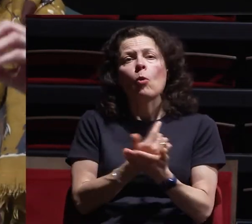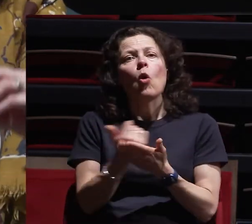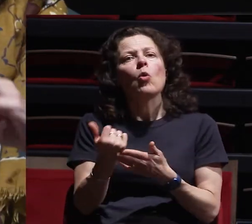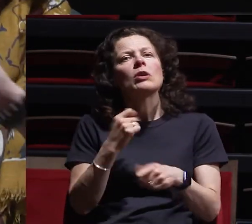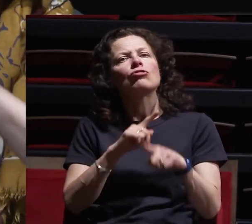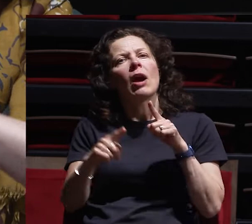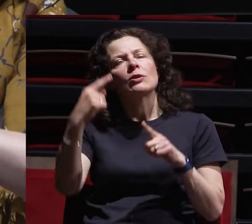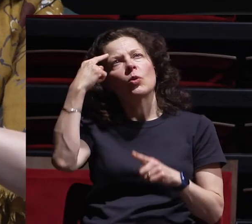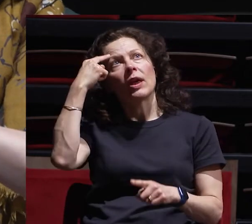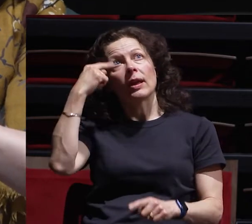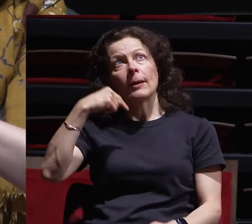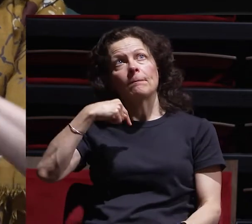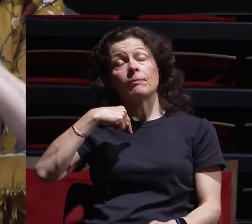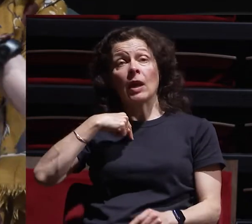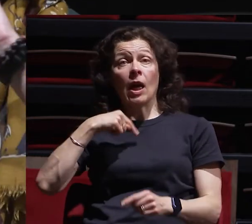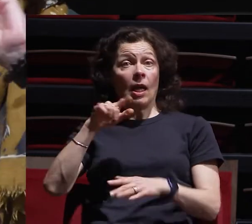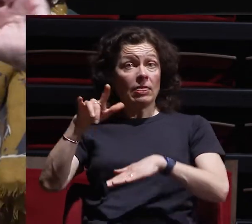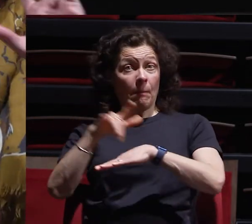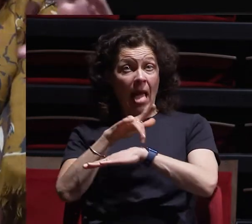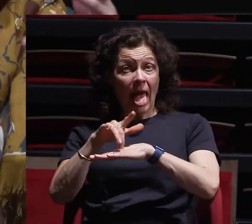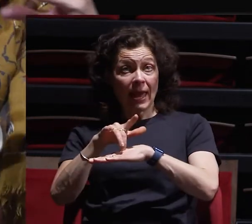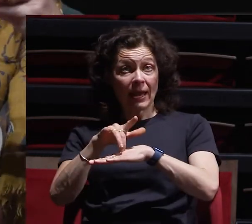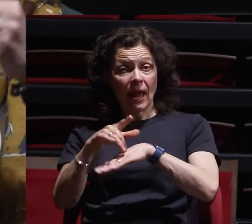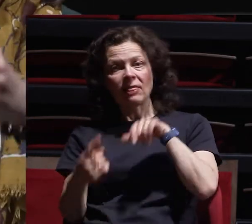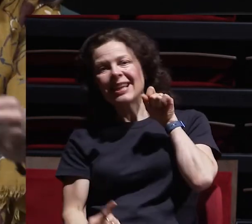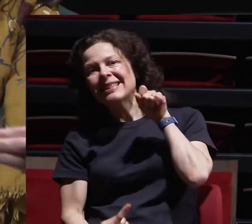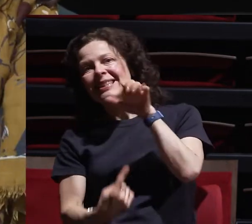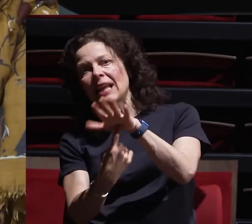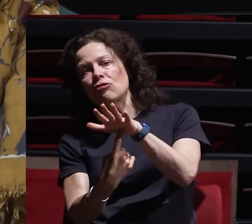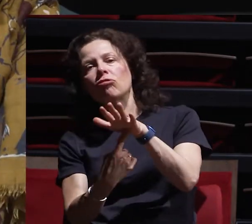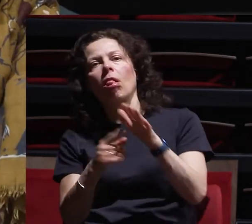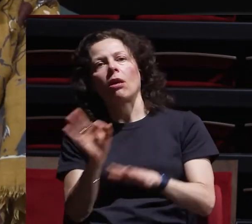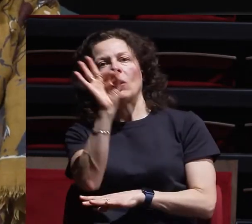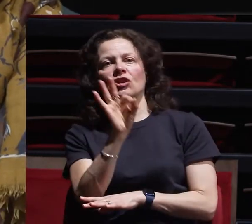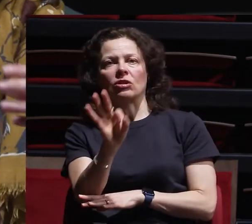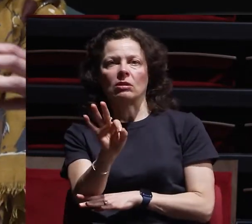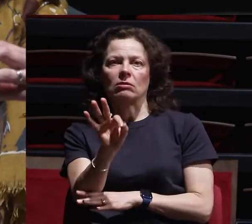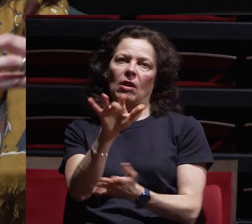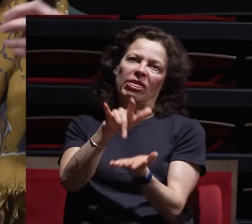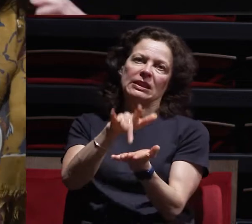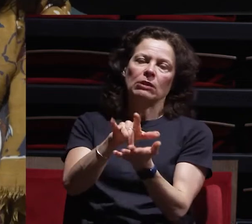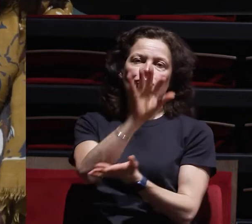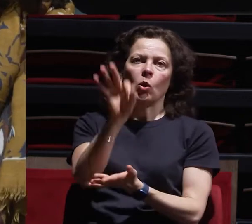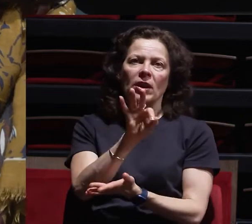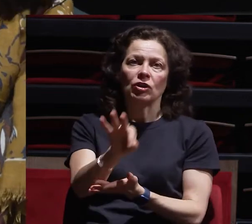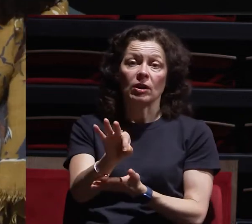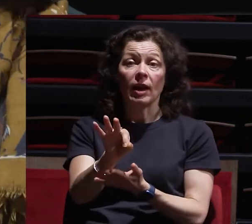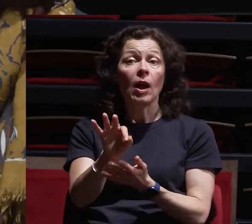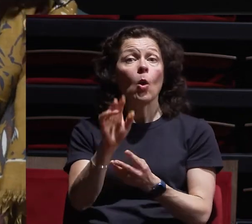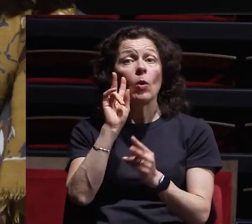always try now and have a sense of what the central question of the play is. It's always really